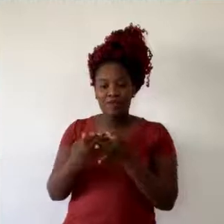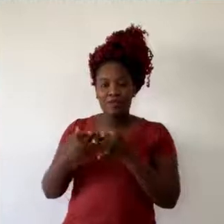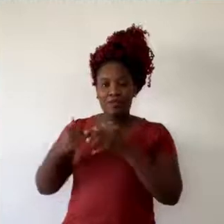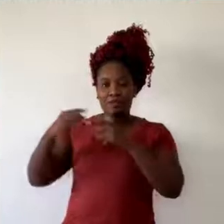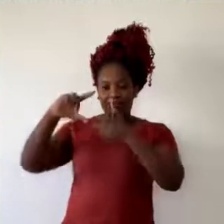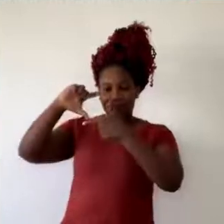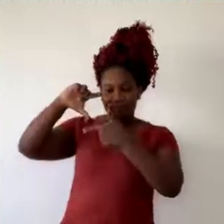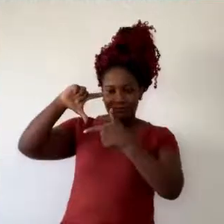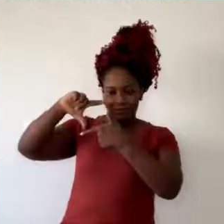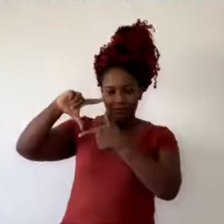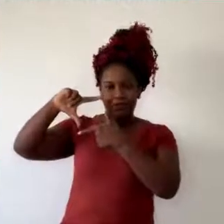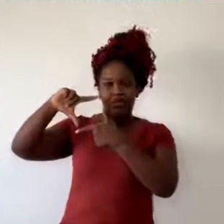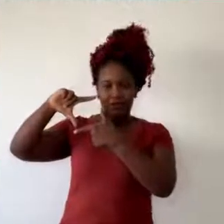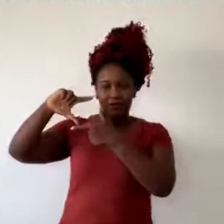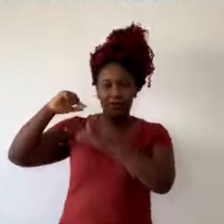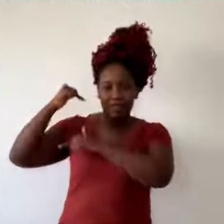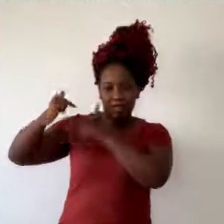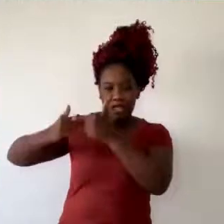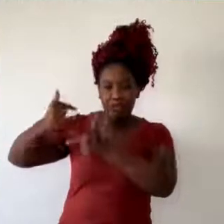from